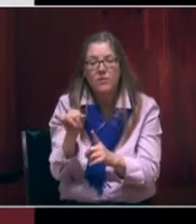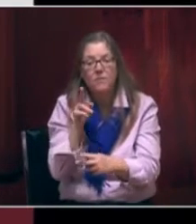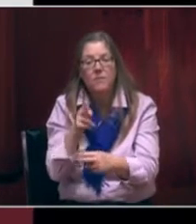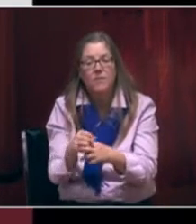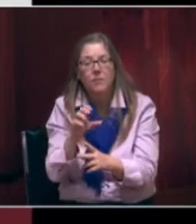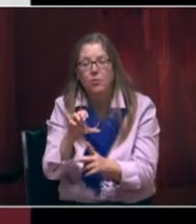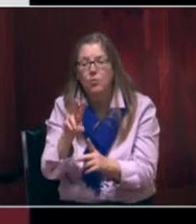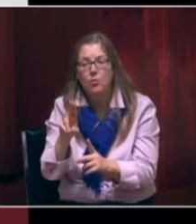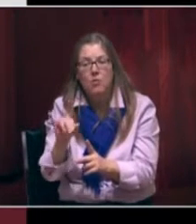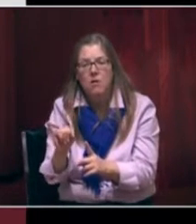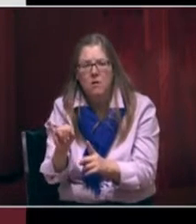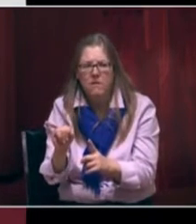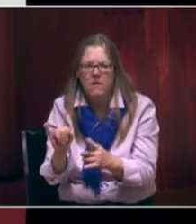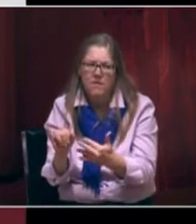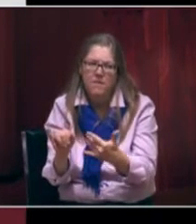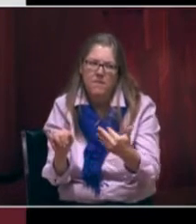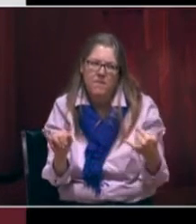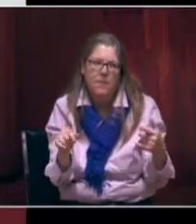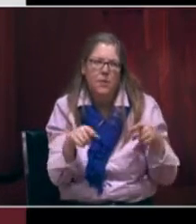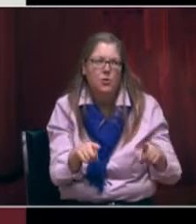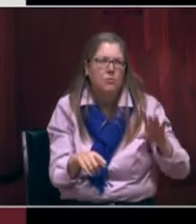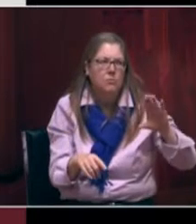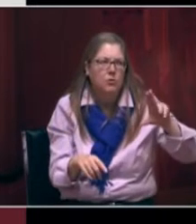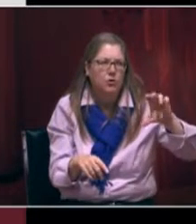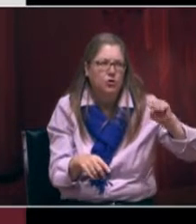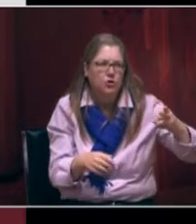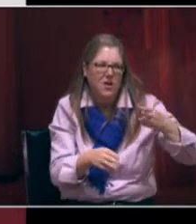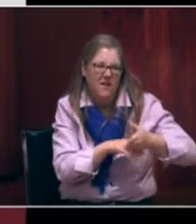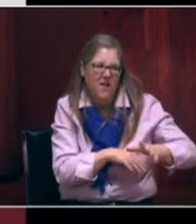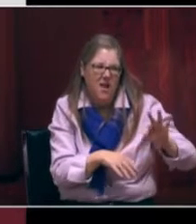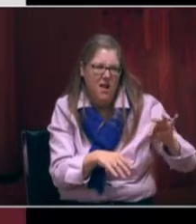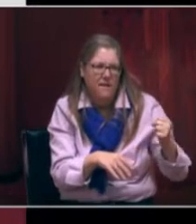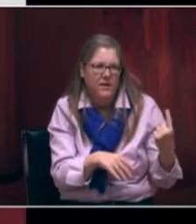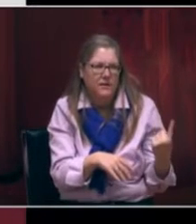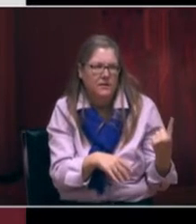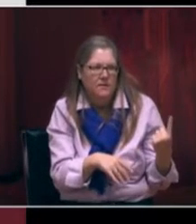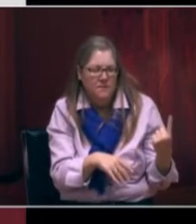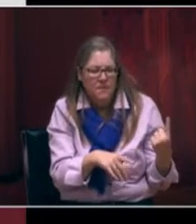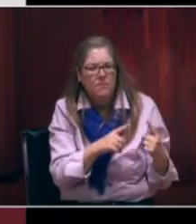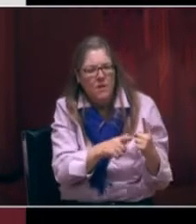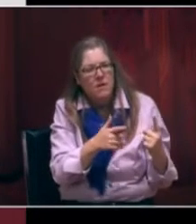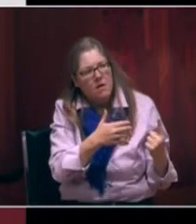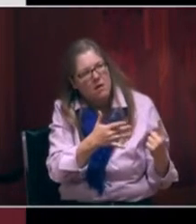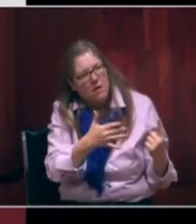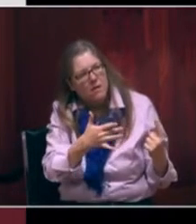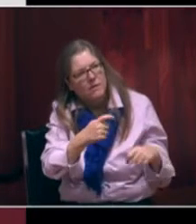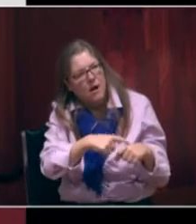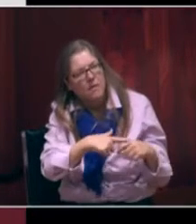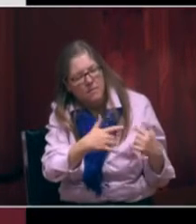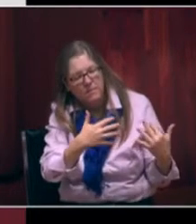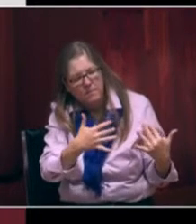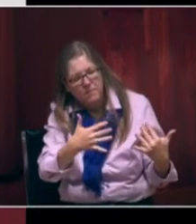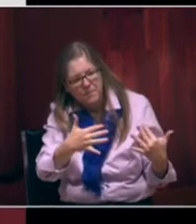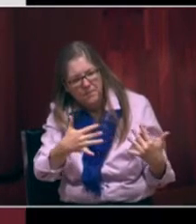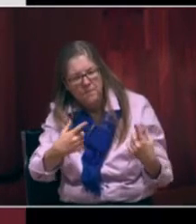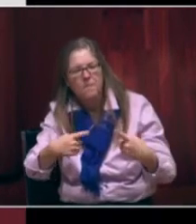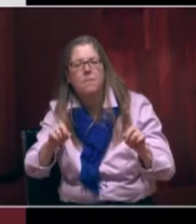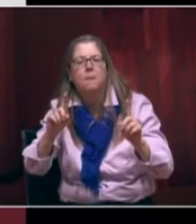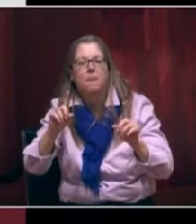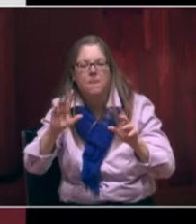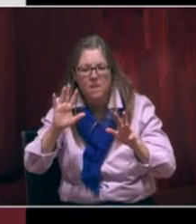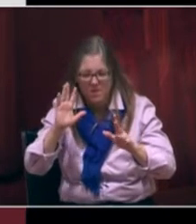was created, because it came about during the Bush administration, right after 9/11. It just took some time for this program to get